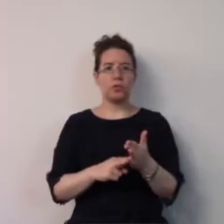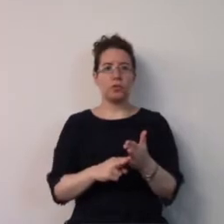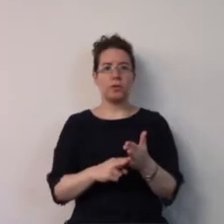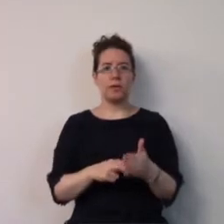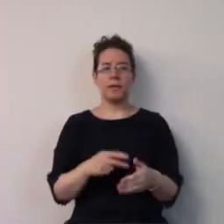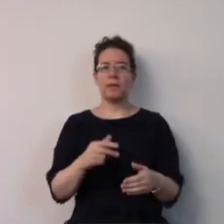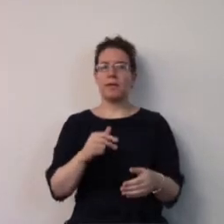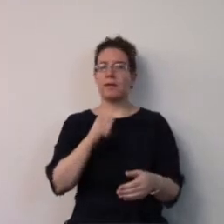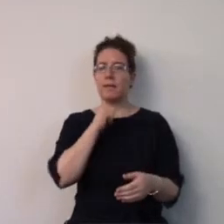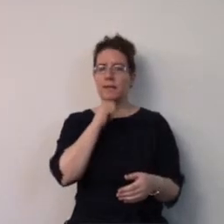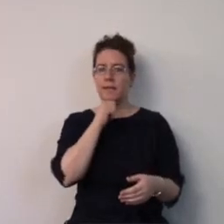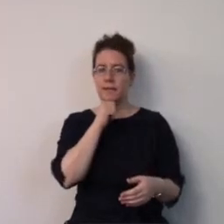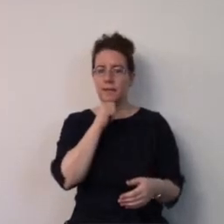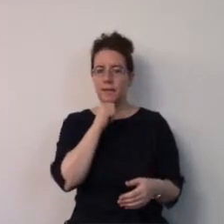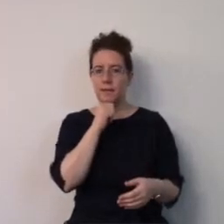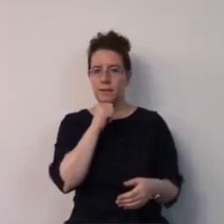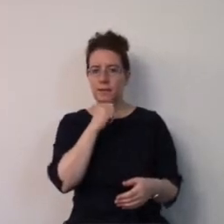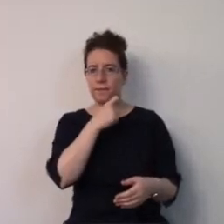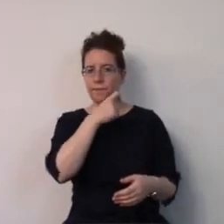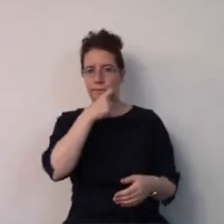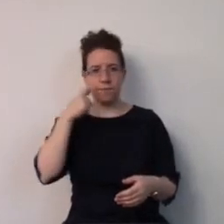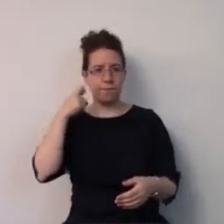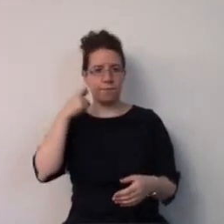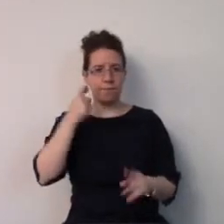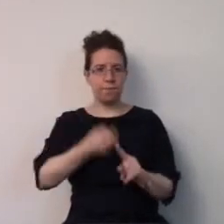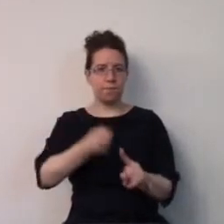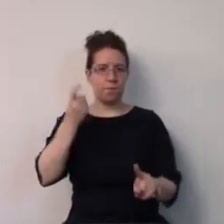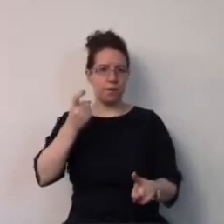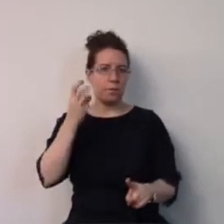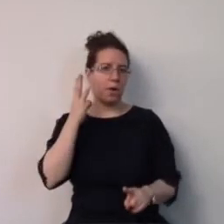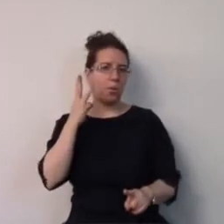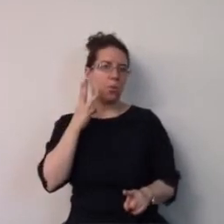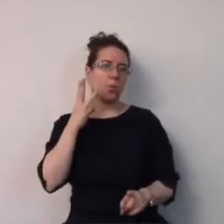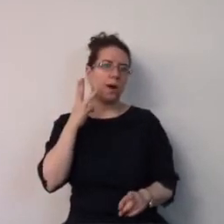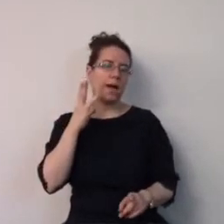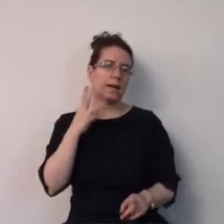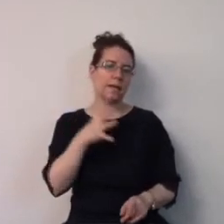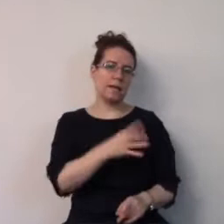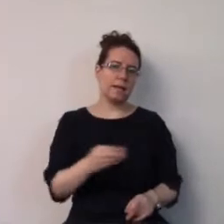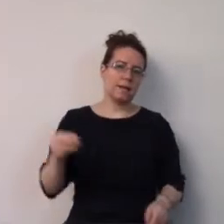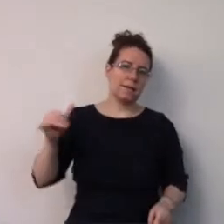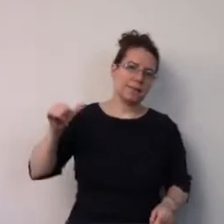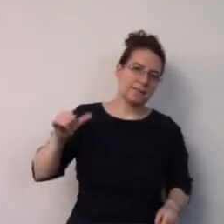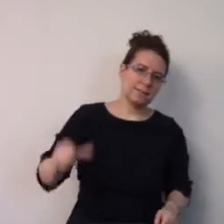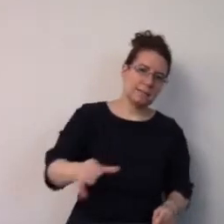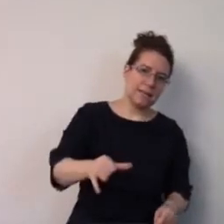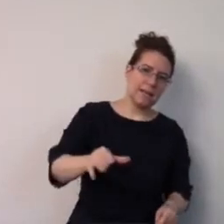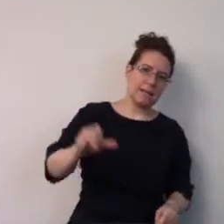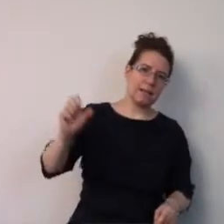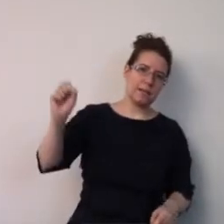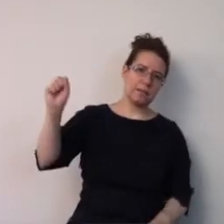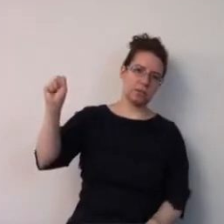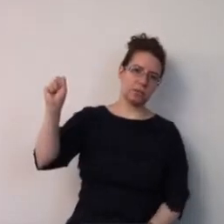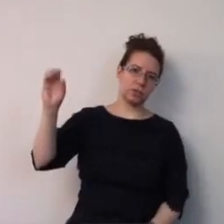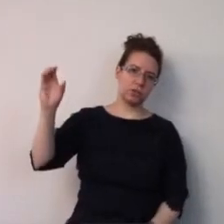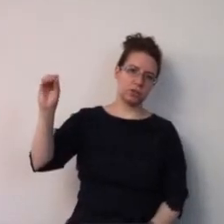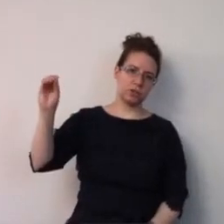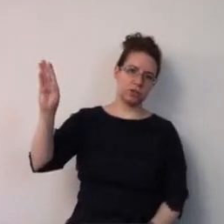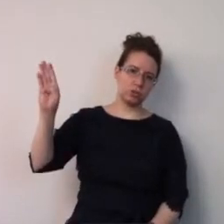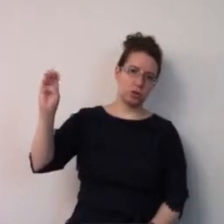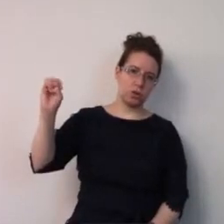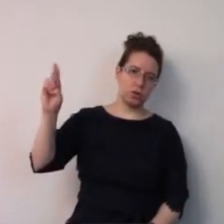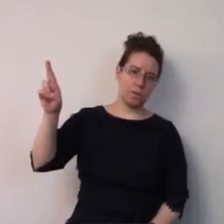sober. That would be abstaining from all things that intoxicate or make you drunk or high, which would